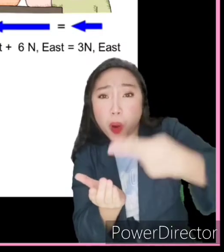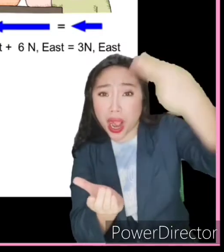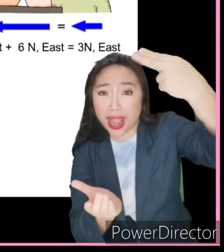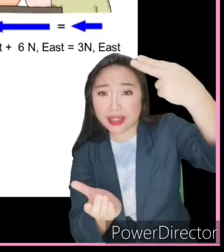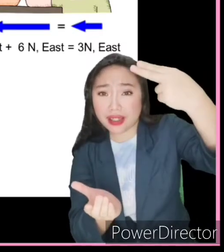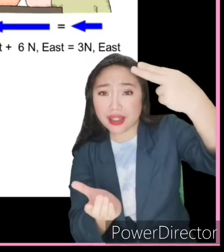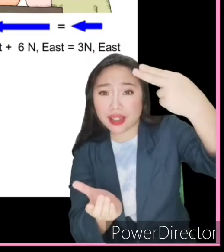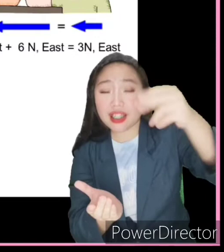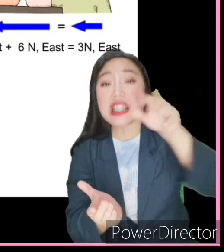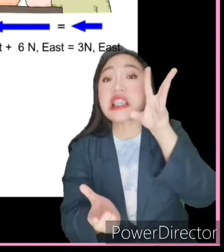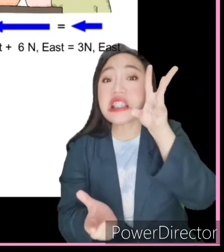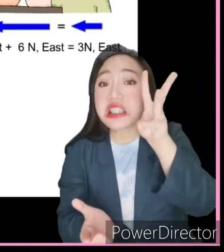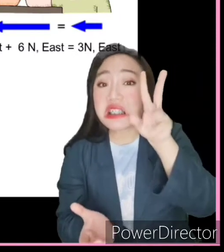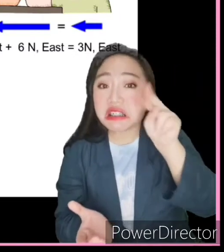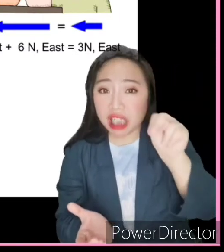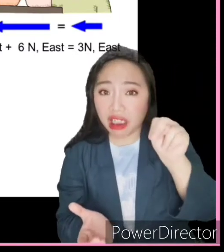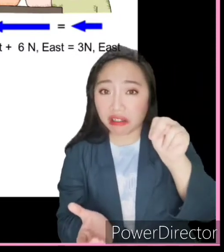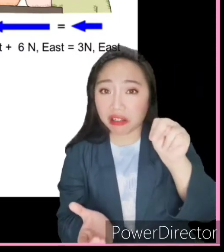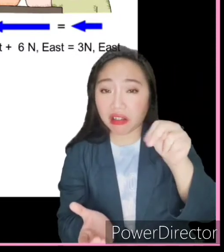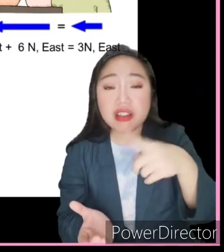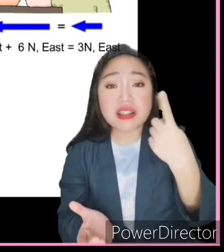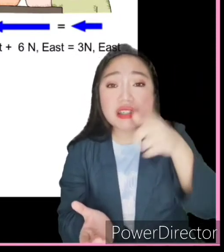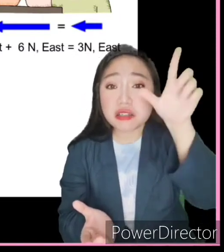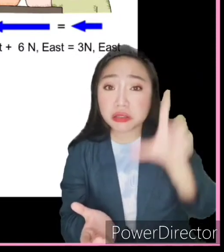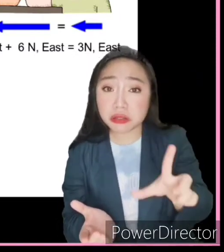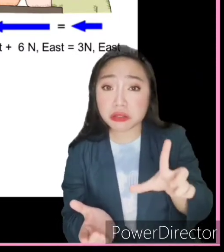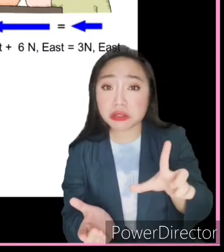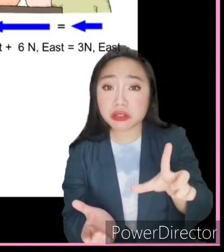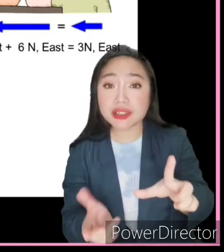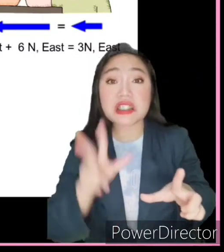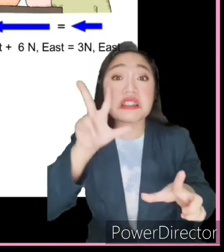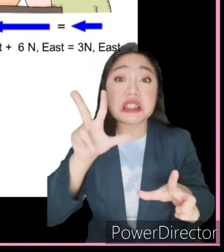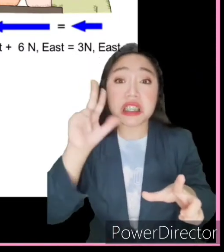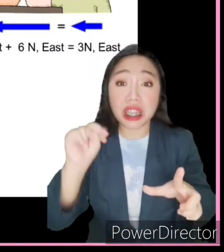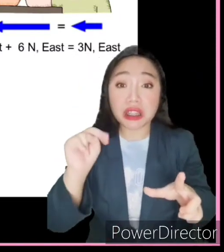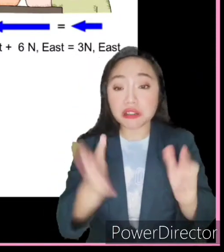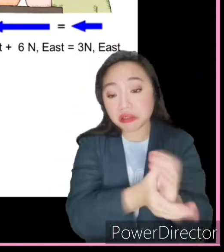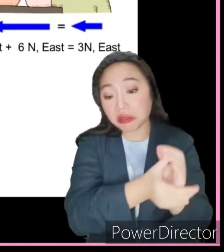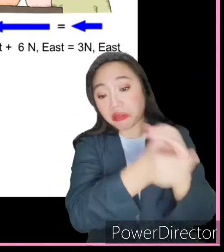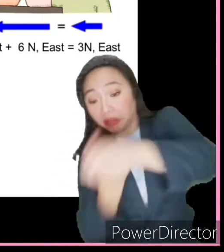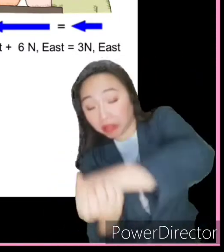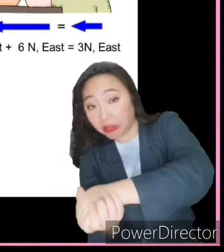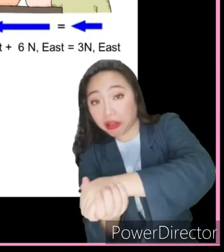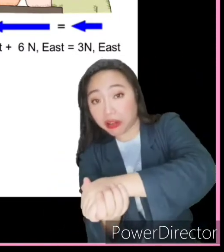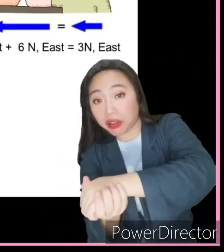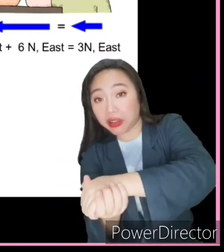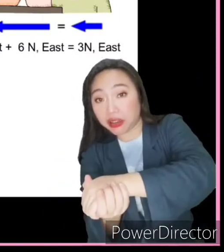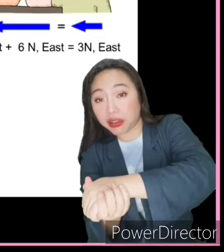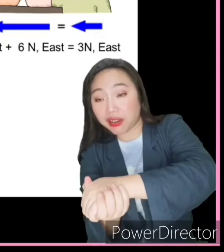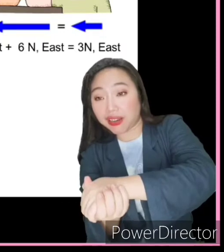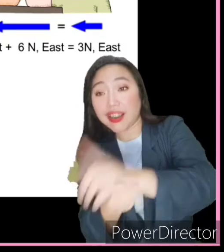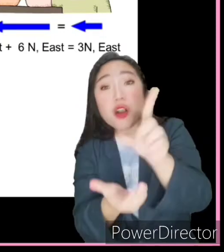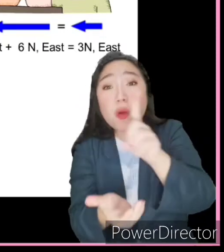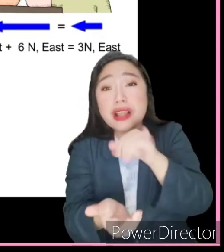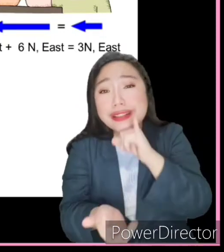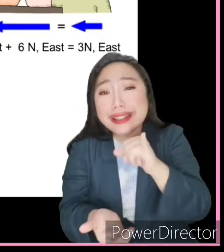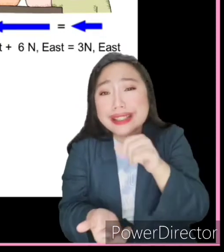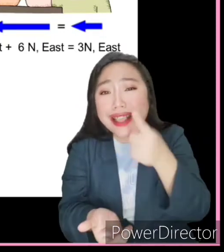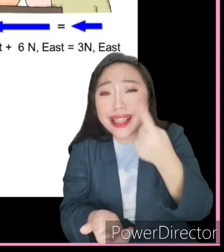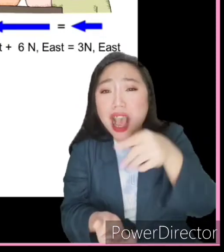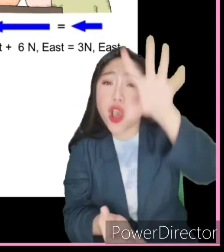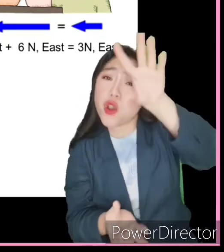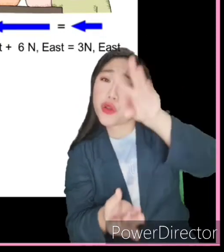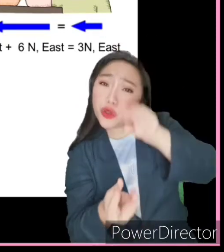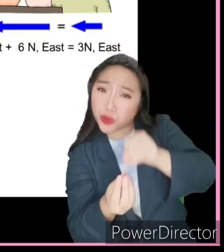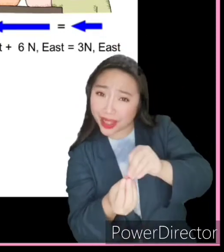Then who would win? Who do you think would win? Of course, the guy who is exerting higher force, and the guy with the lower force, which